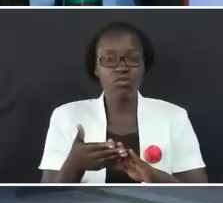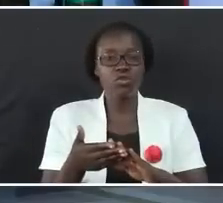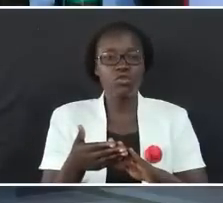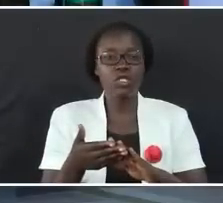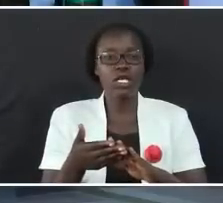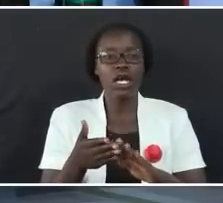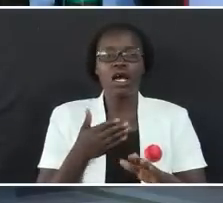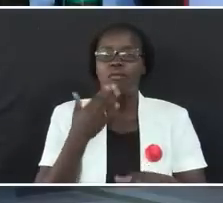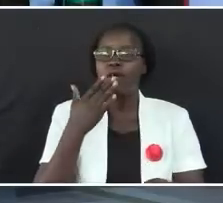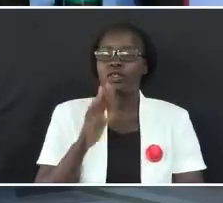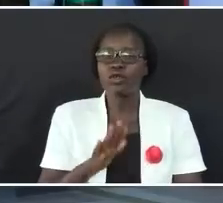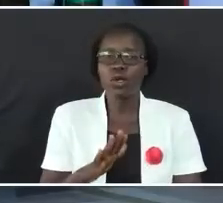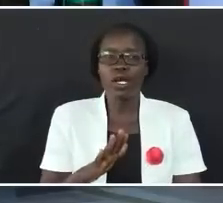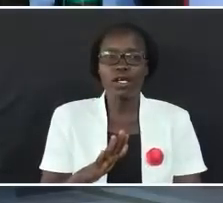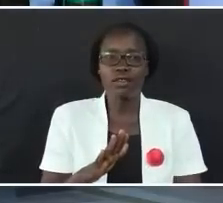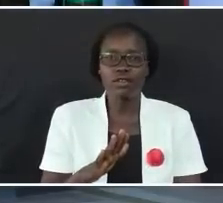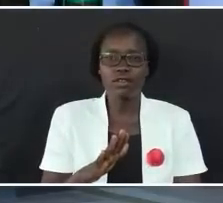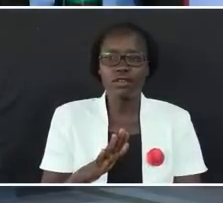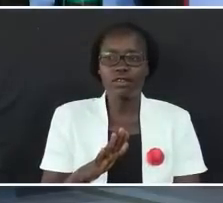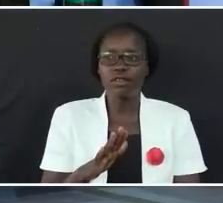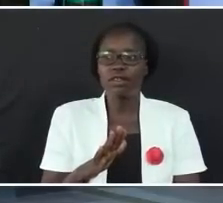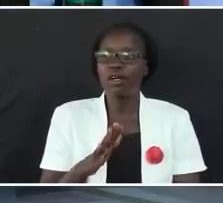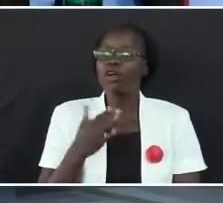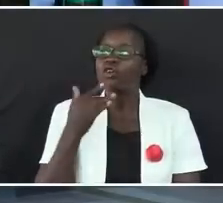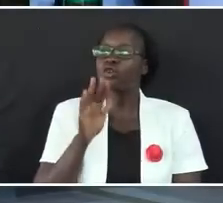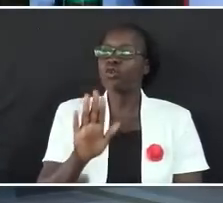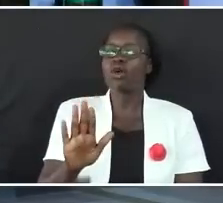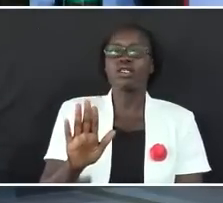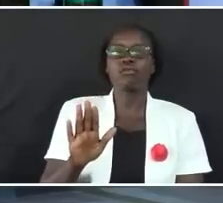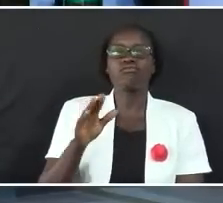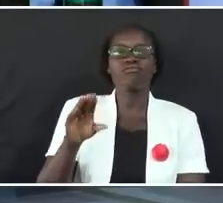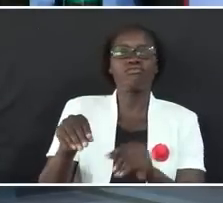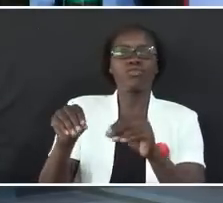My sugar is your salt.